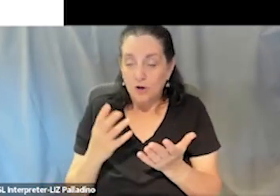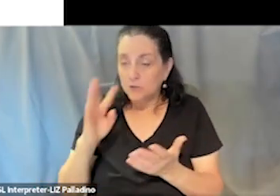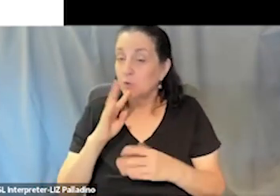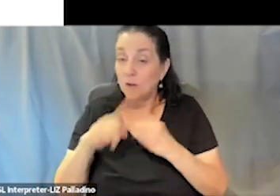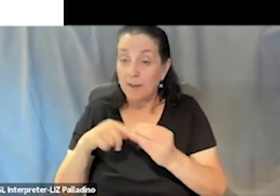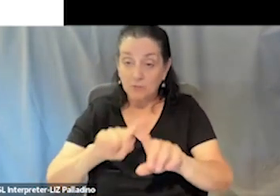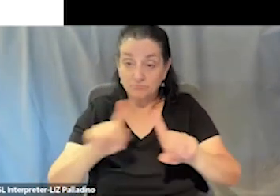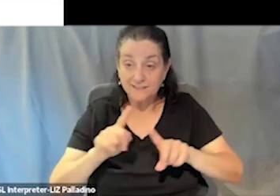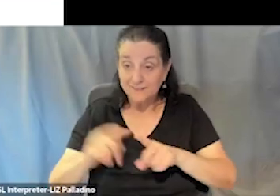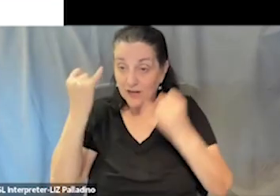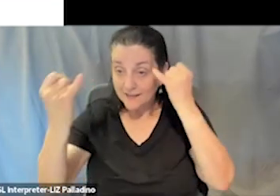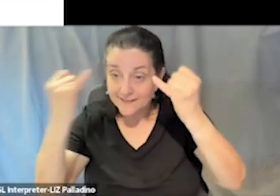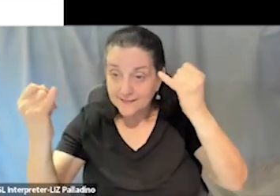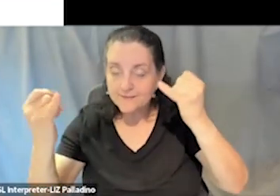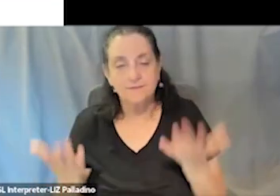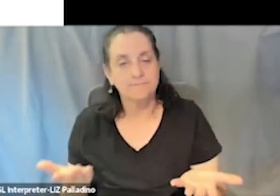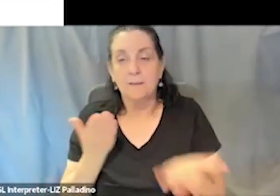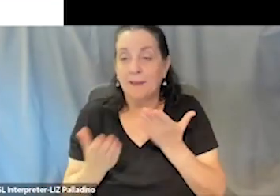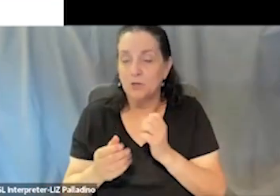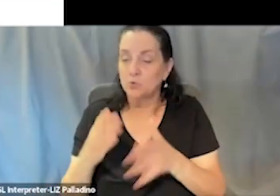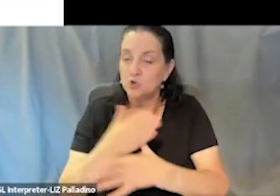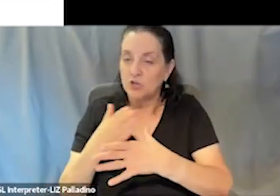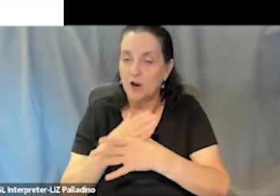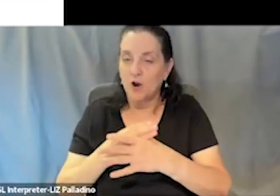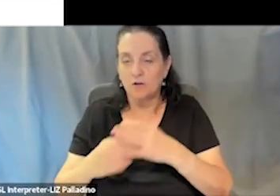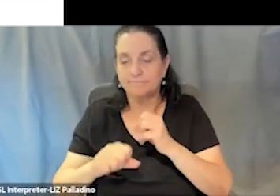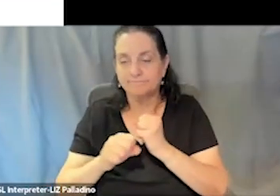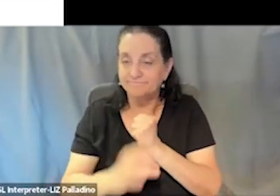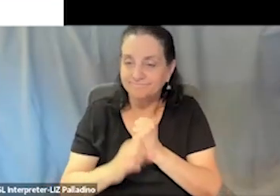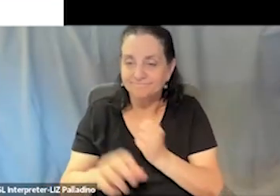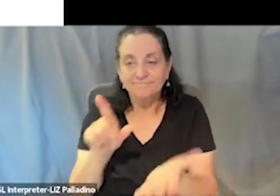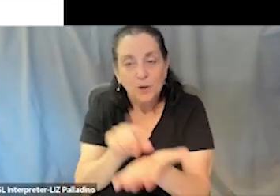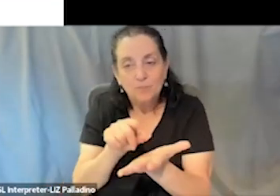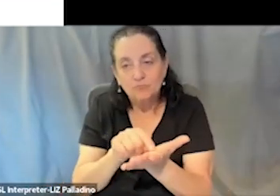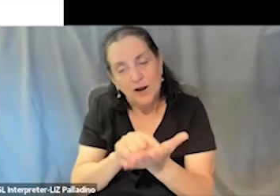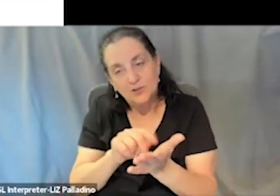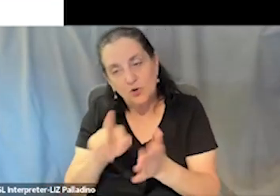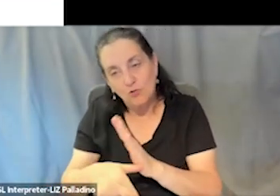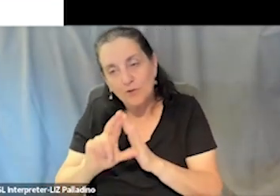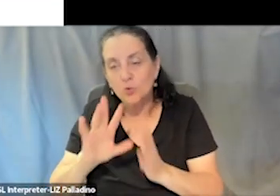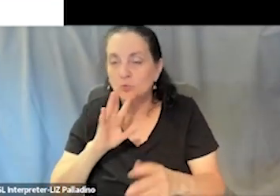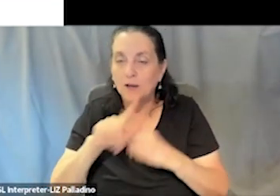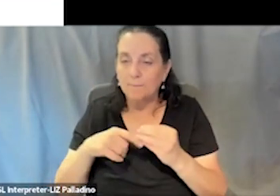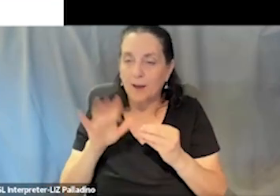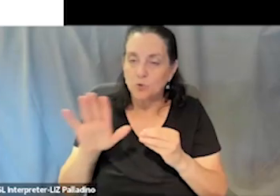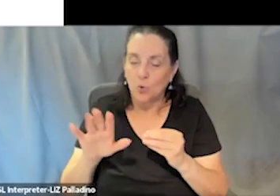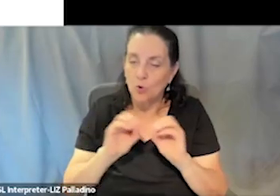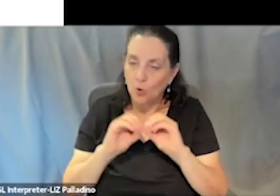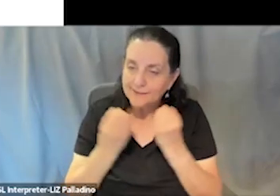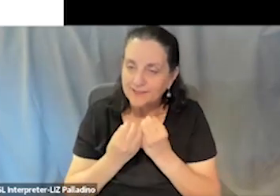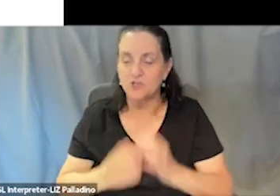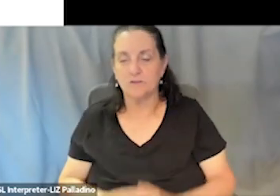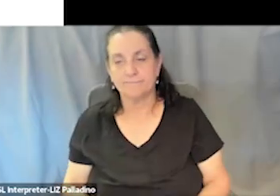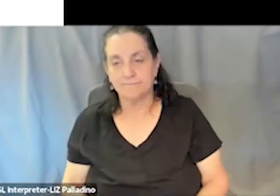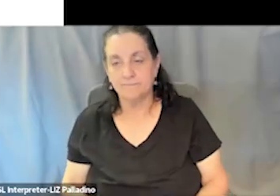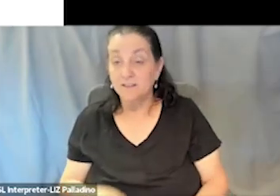ideas. You can share a press review that has just come out that talks about your organization in